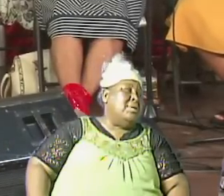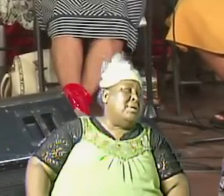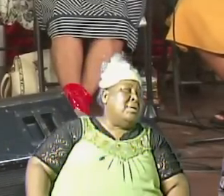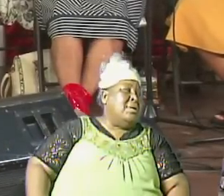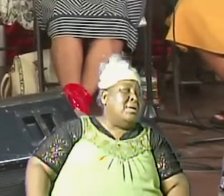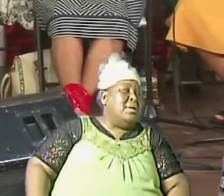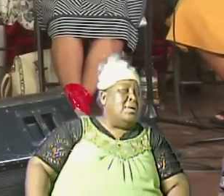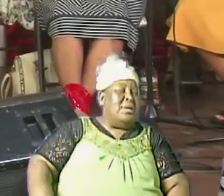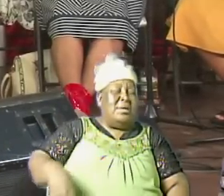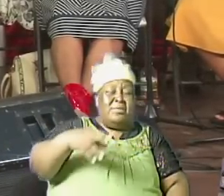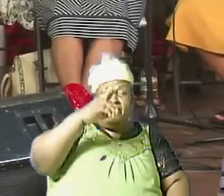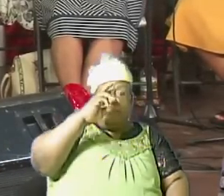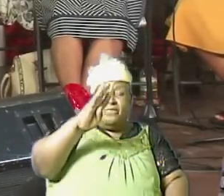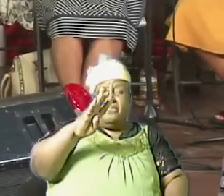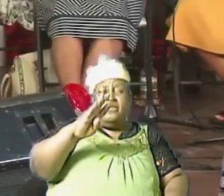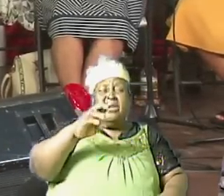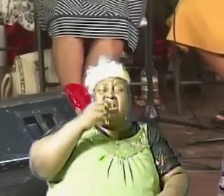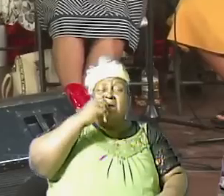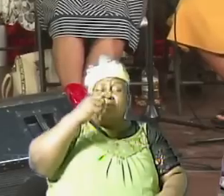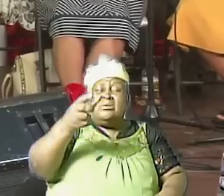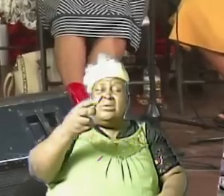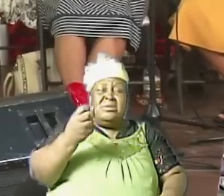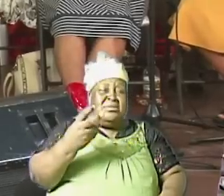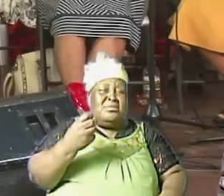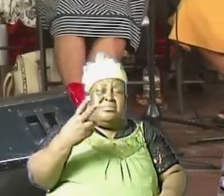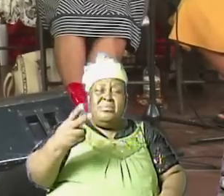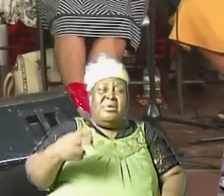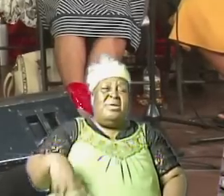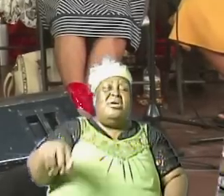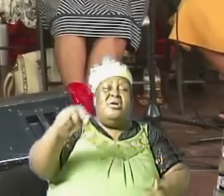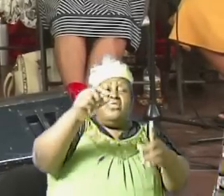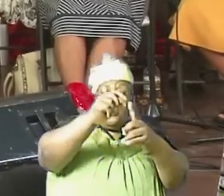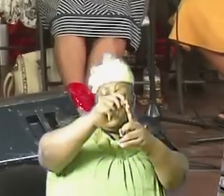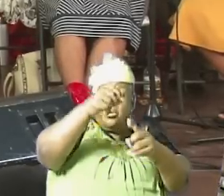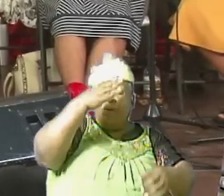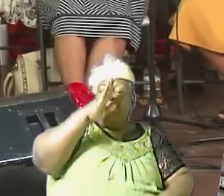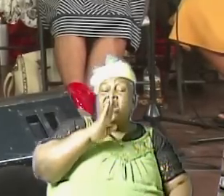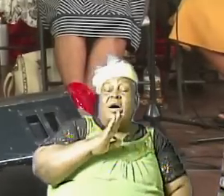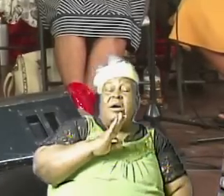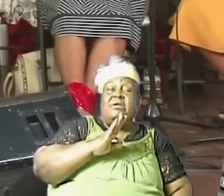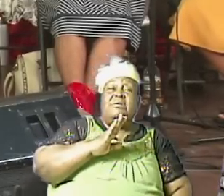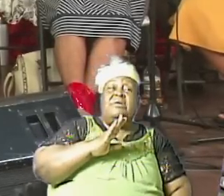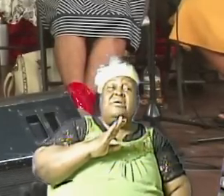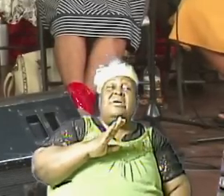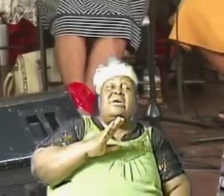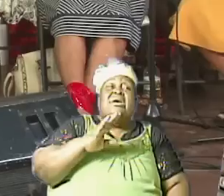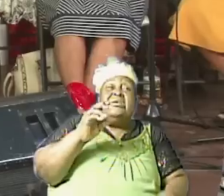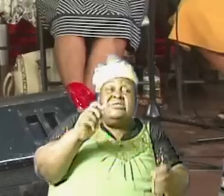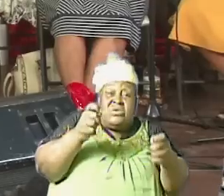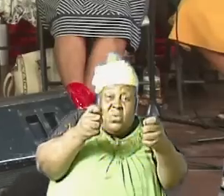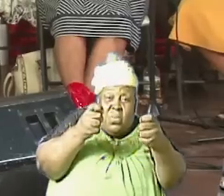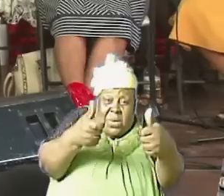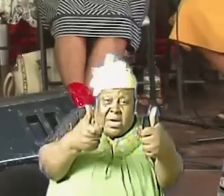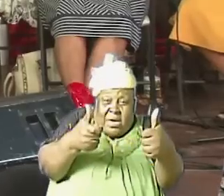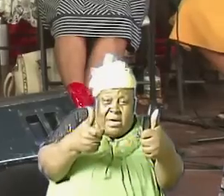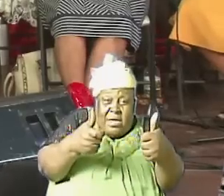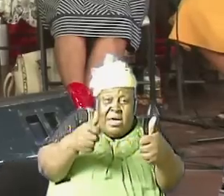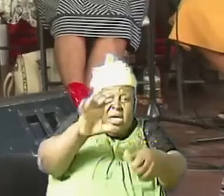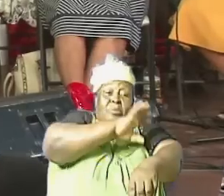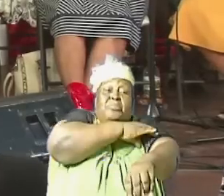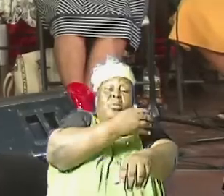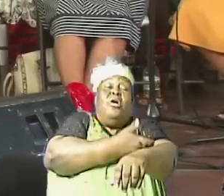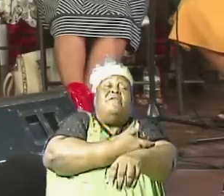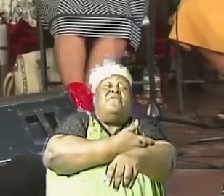God, Hebrew 4, 12, it said, for the word of God is quick